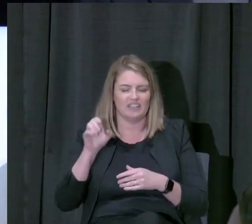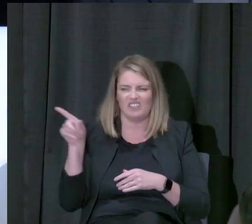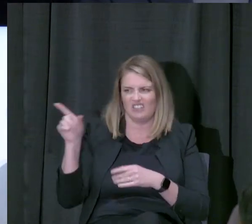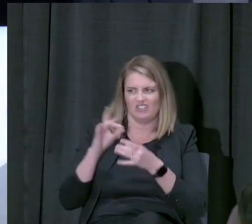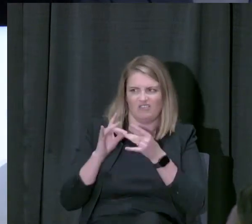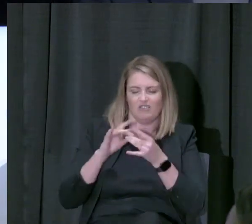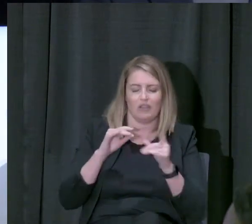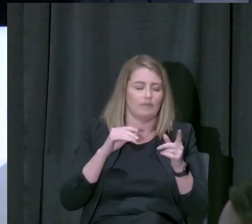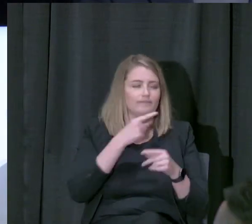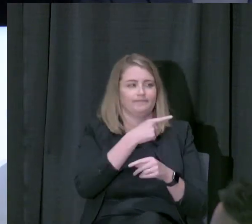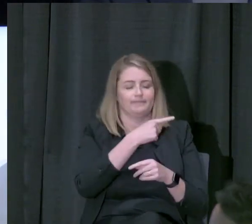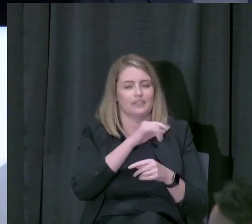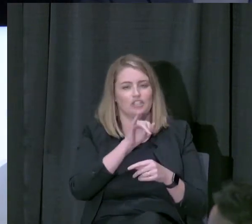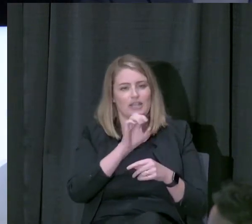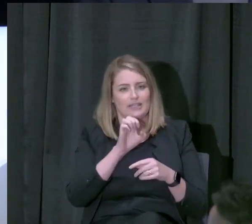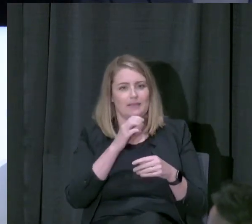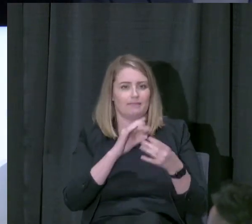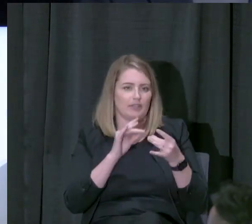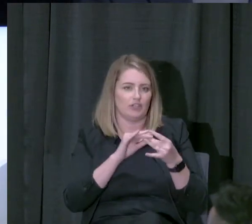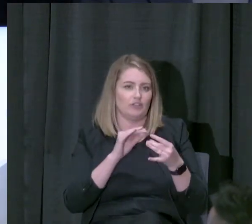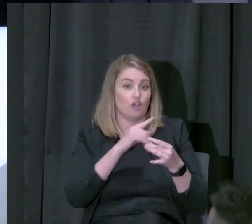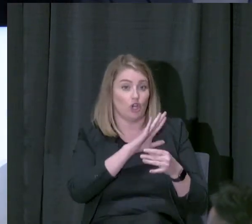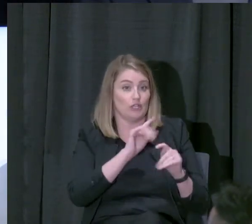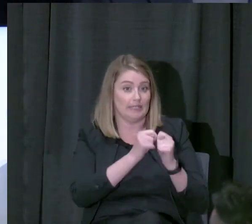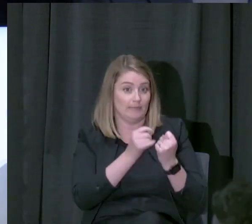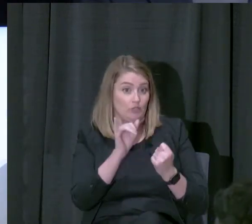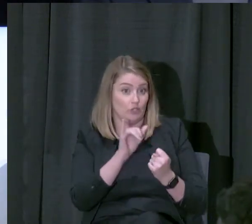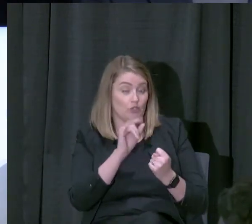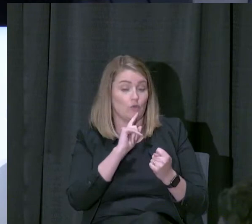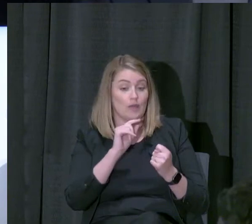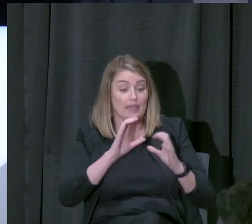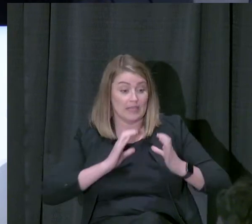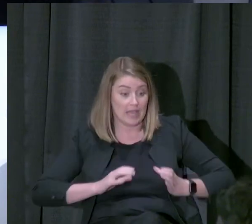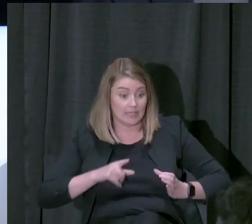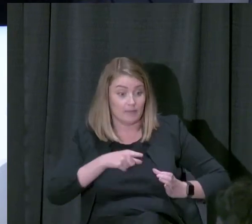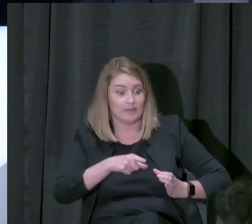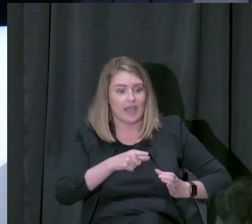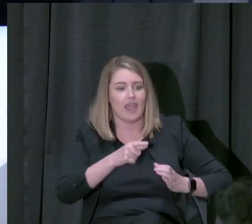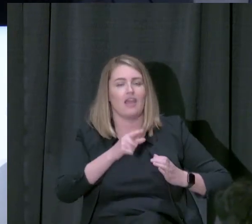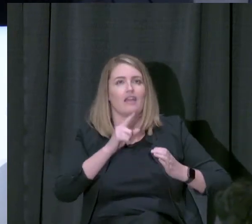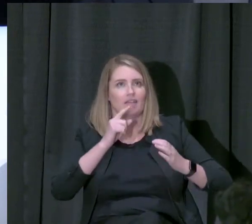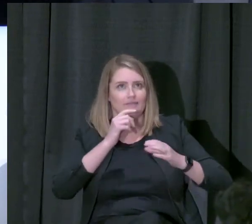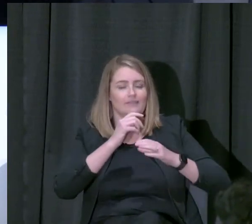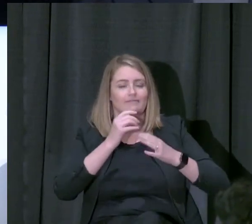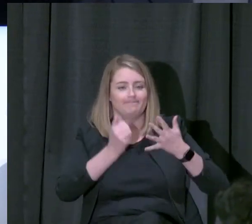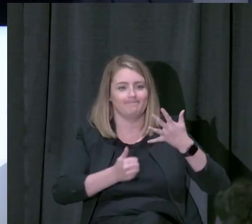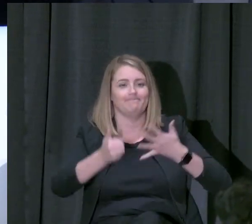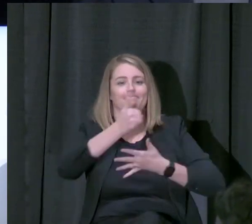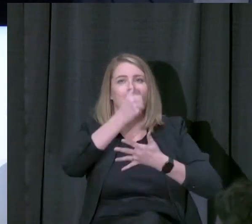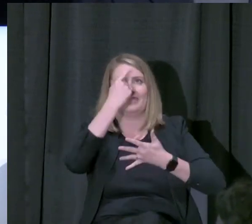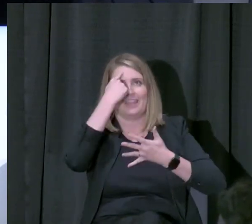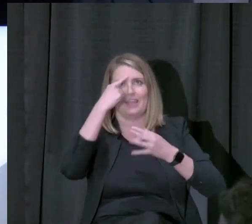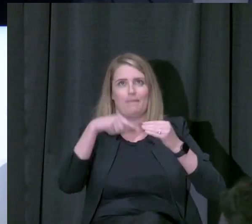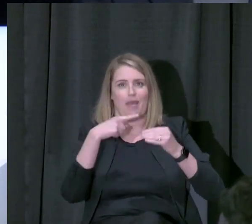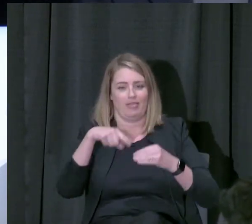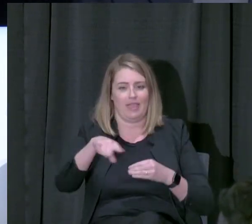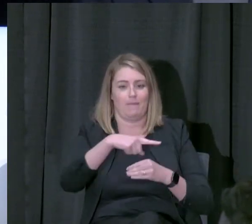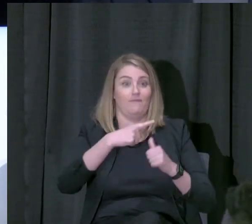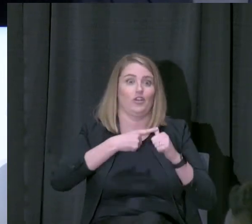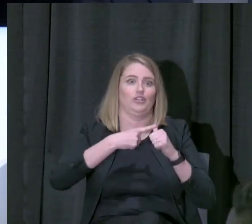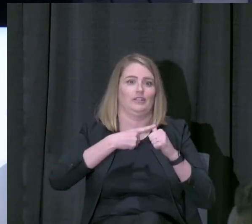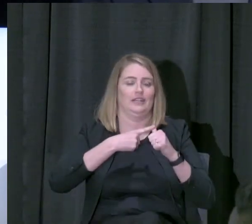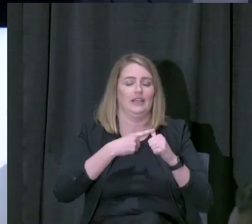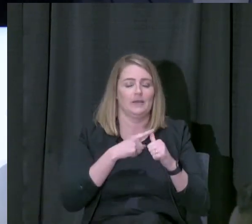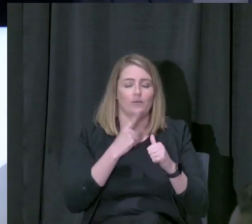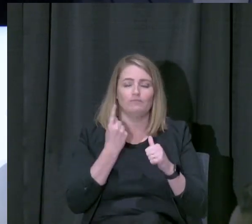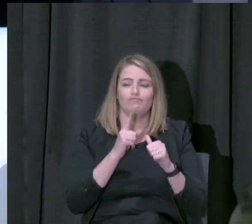her team is doing that too. So really putting those customers at the forefront of what we're doing. But something that I think is really key, and